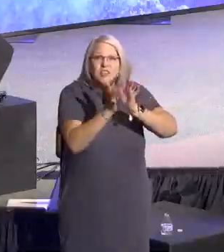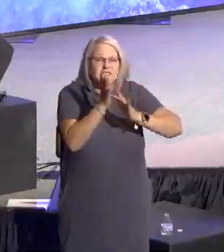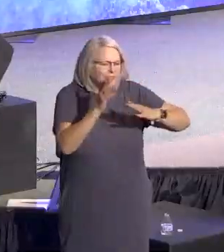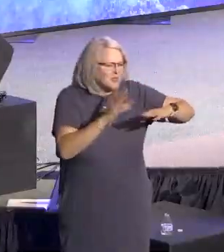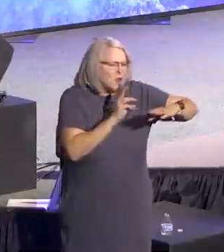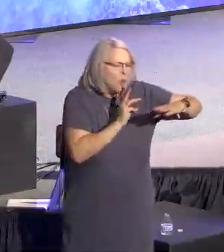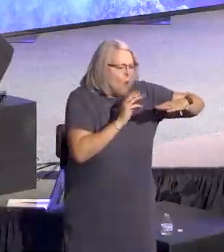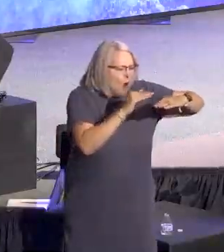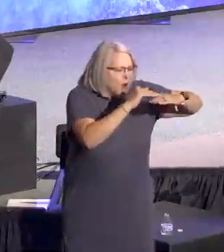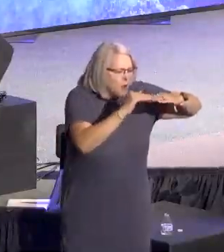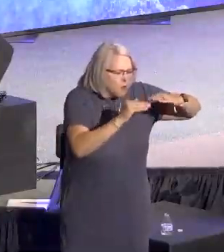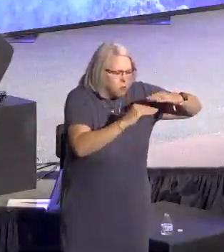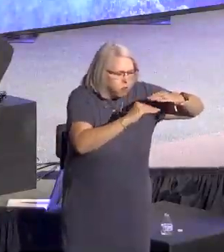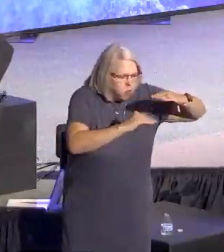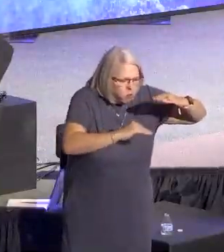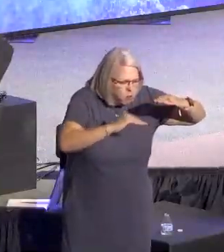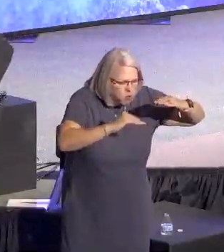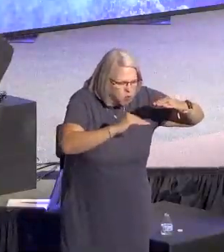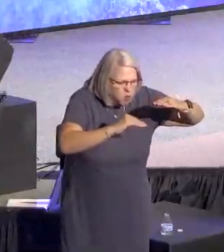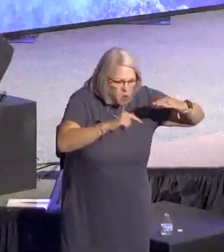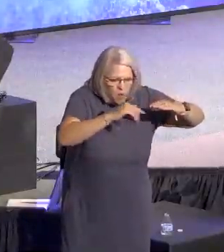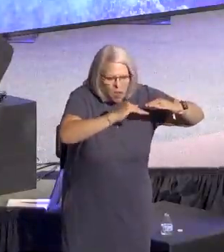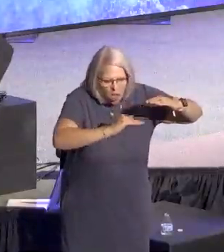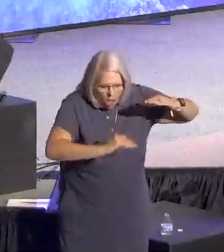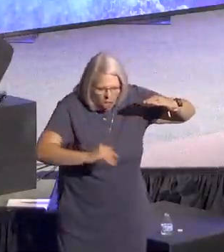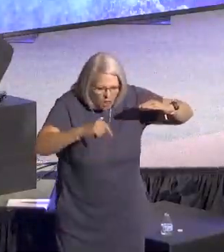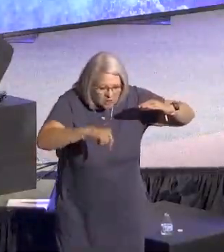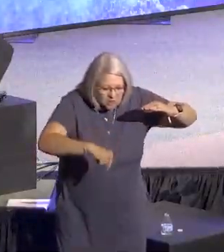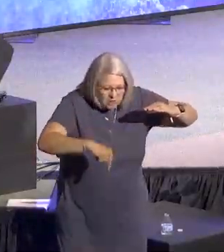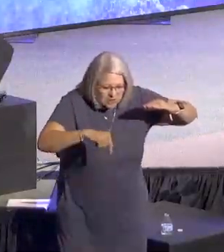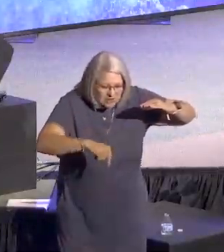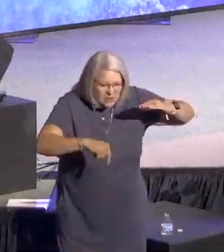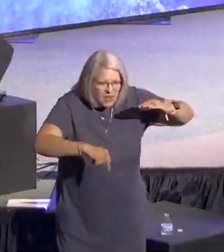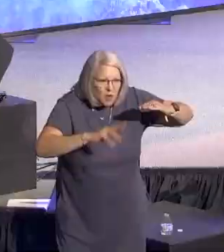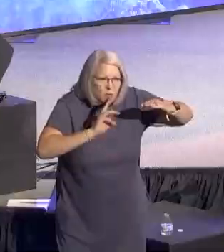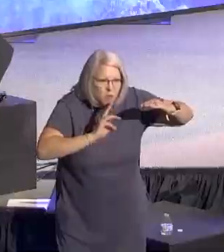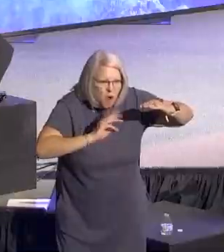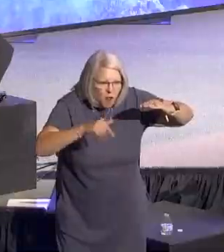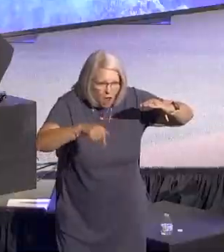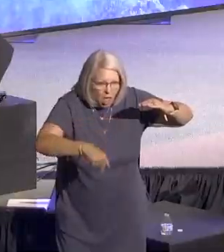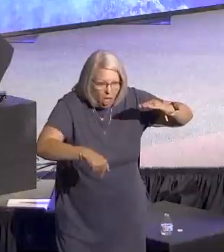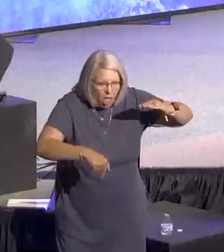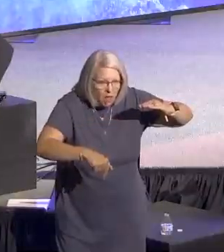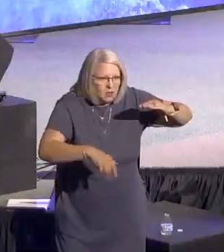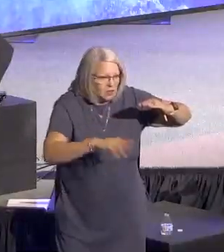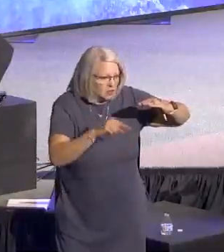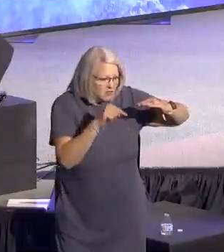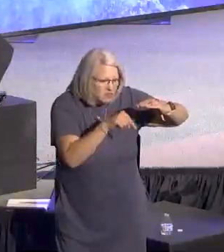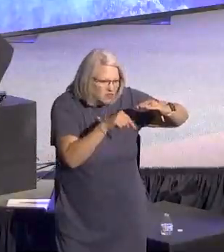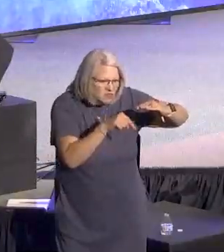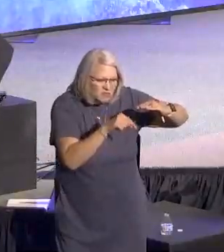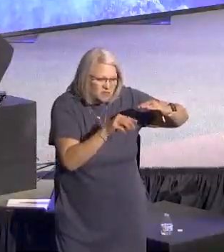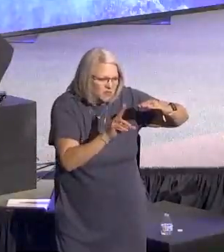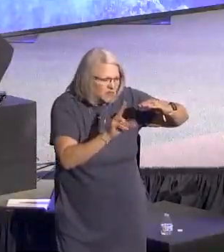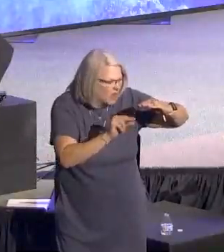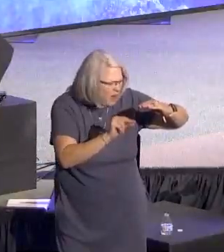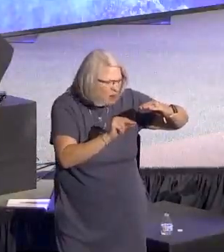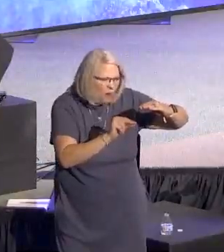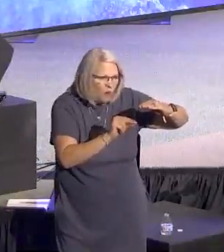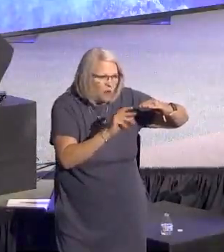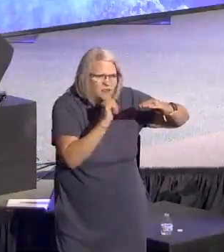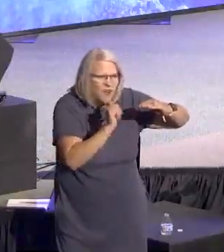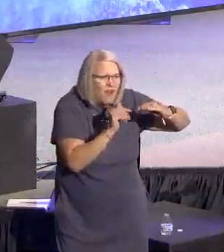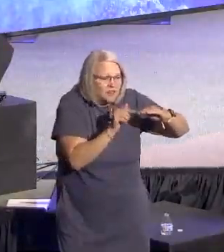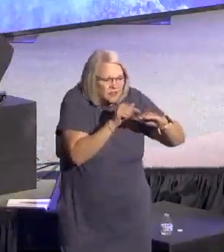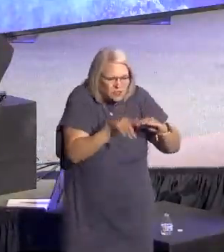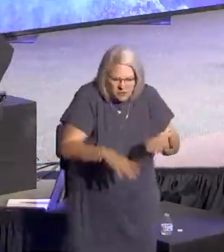spiritual depth might be, but I want to encourage you today to go deeper than you have ever gone before. To